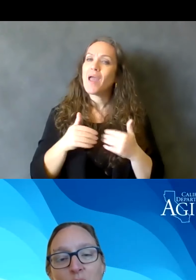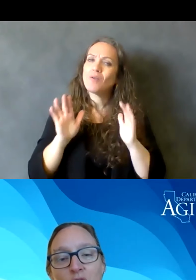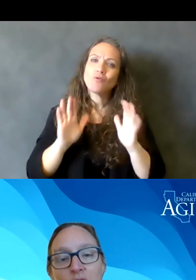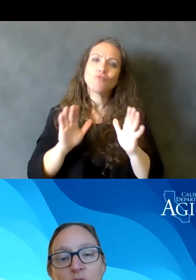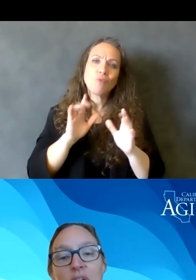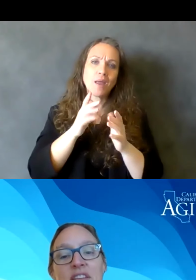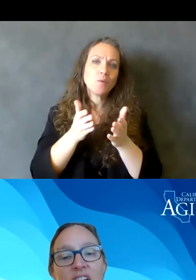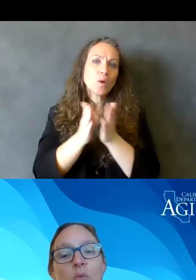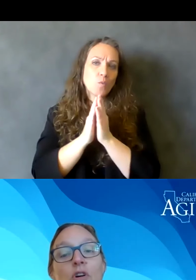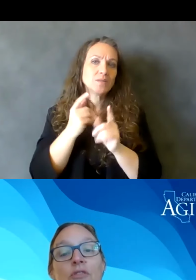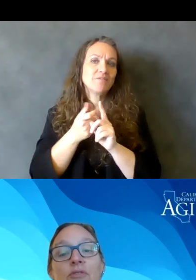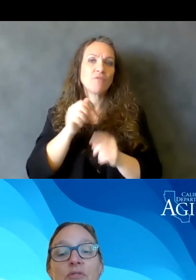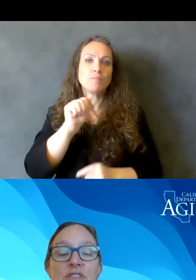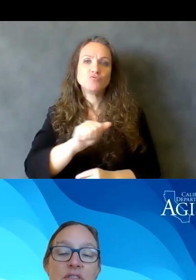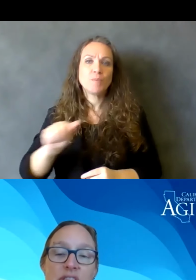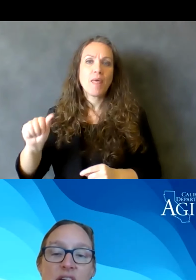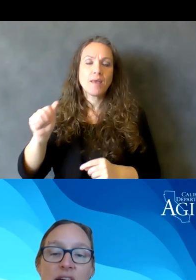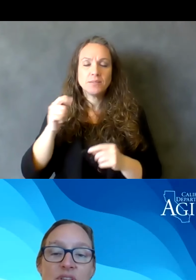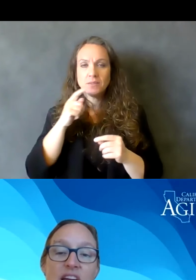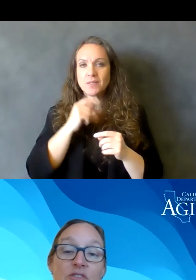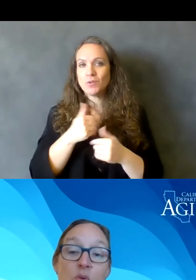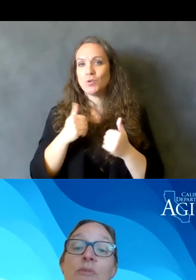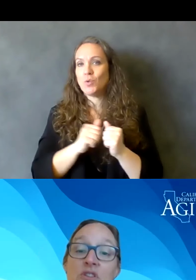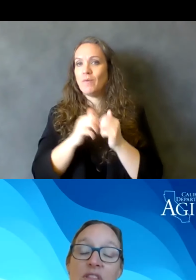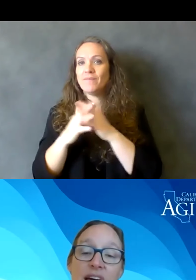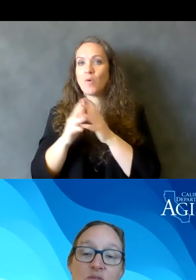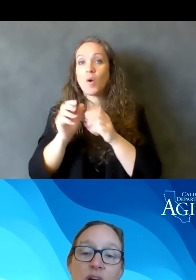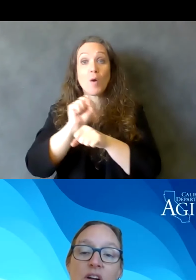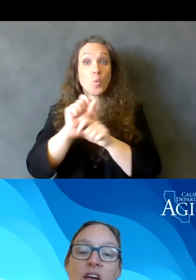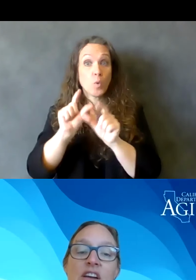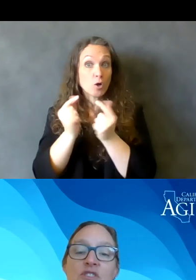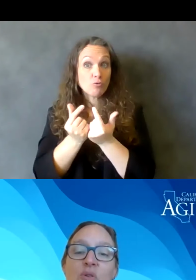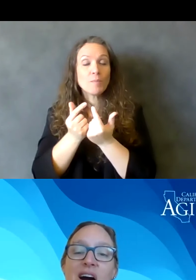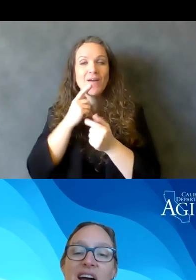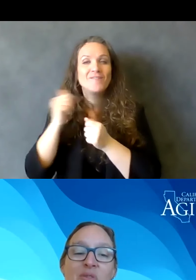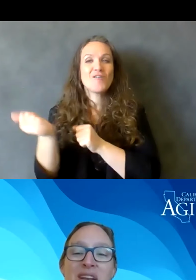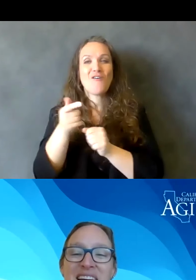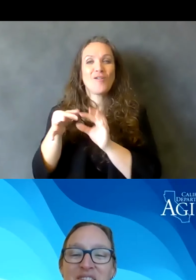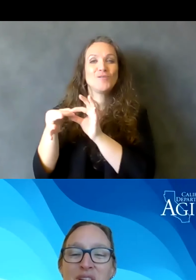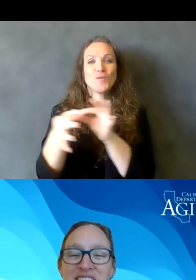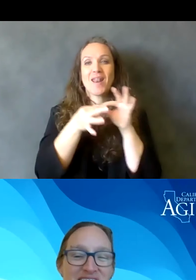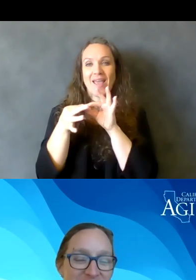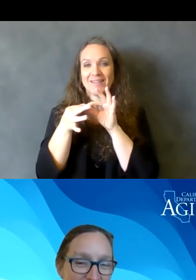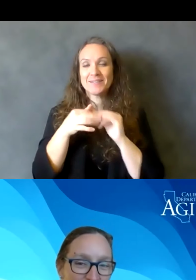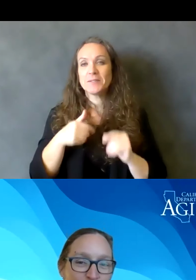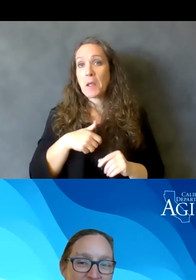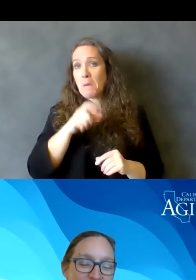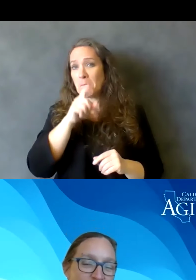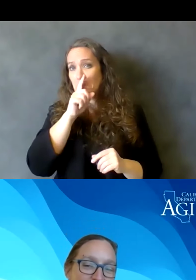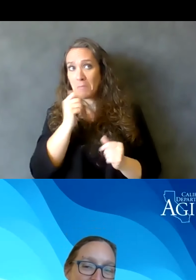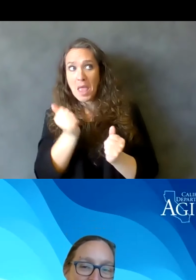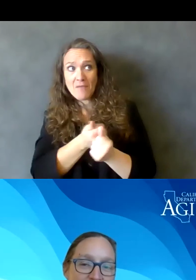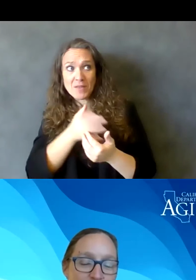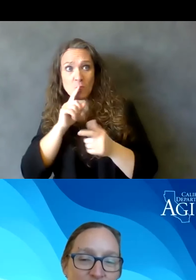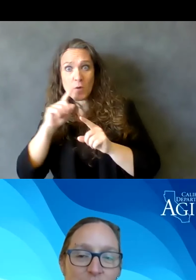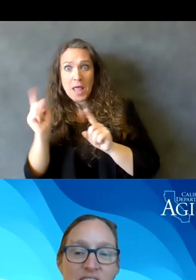to form a work group to kind of work through this time together. So we'll be doing that as well. So I don't want to suggest that everything will be answered